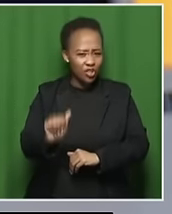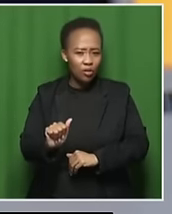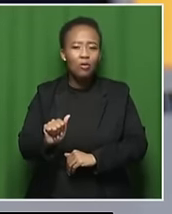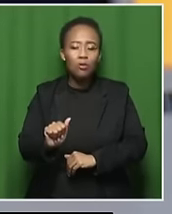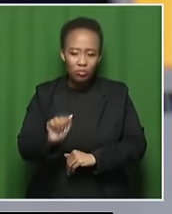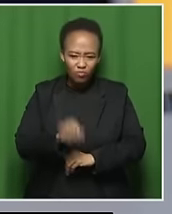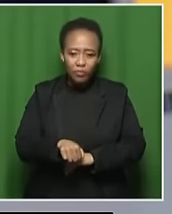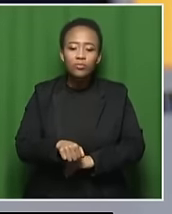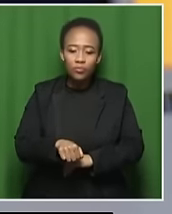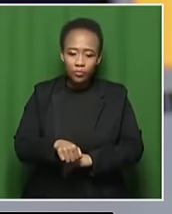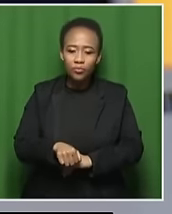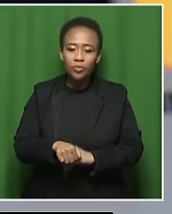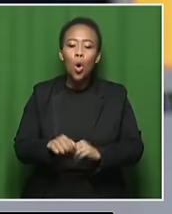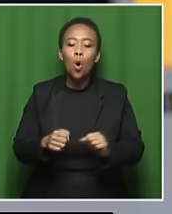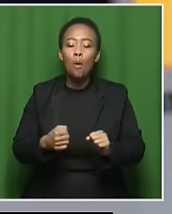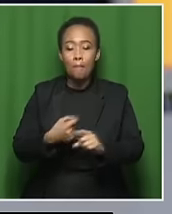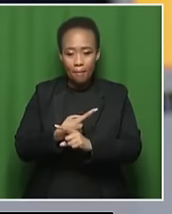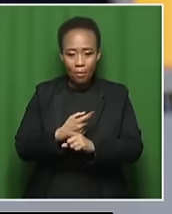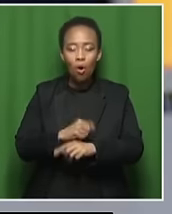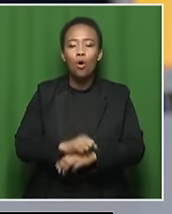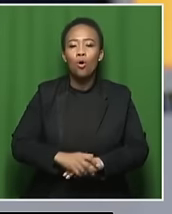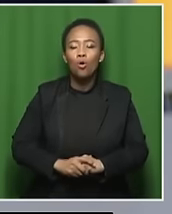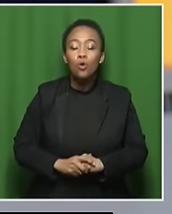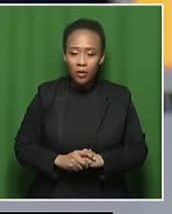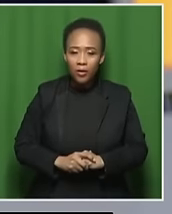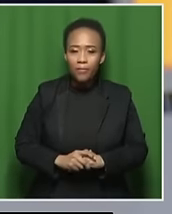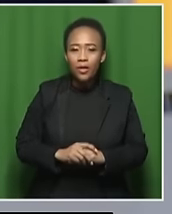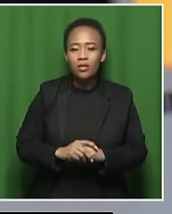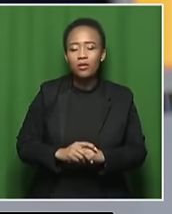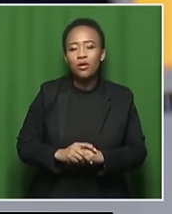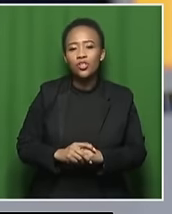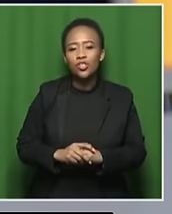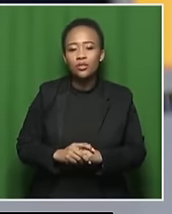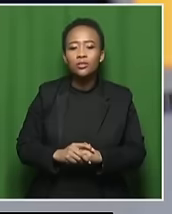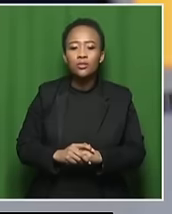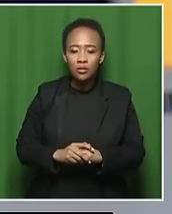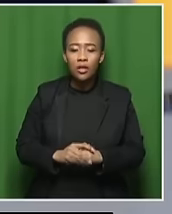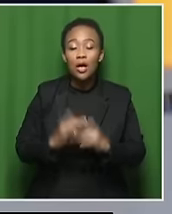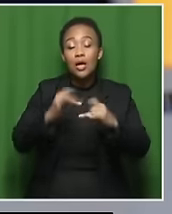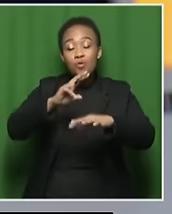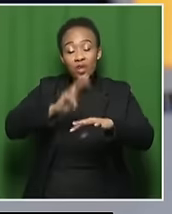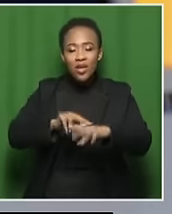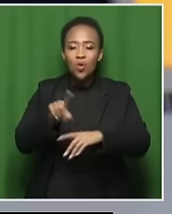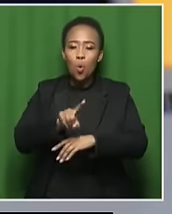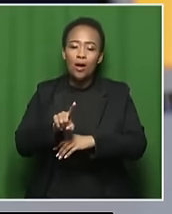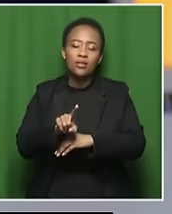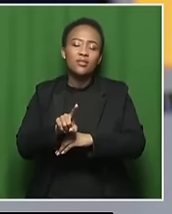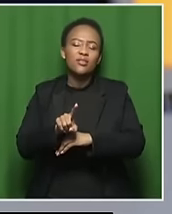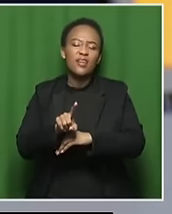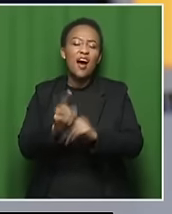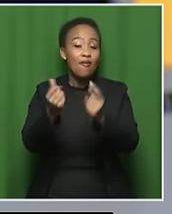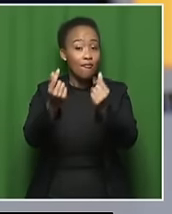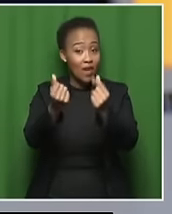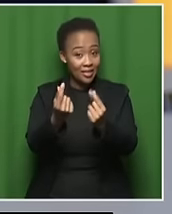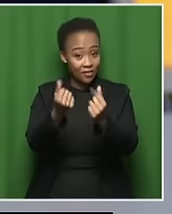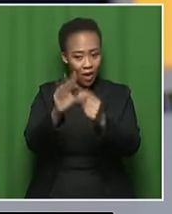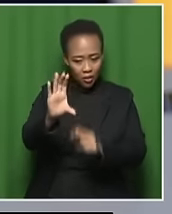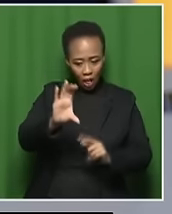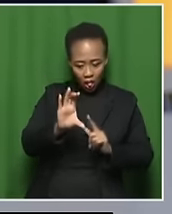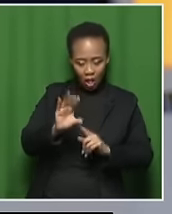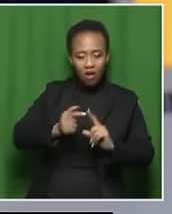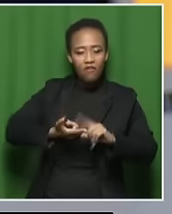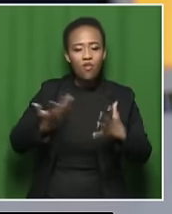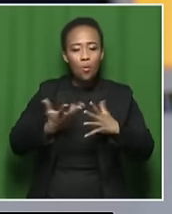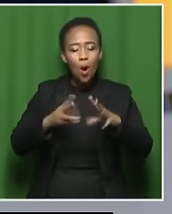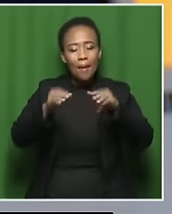stimulation. So yes, you need to have a fund. But that fund can come out of the minerals, that